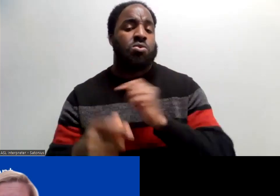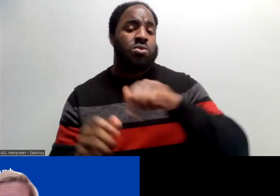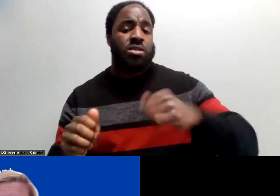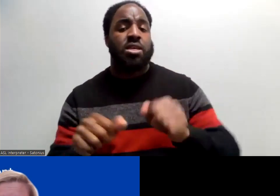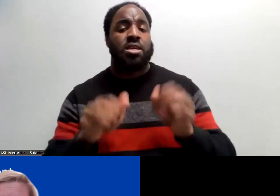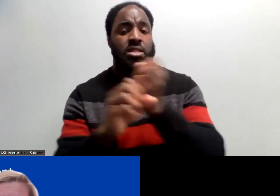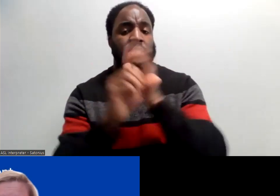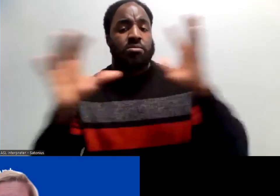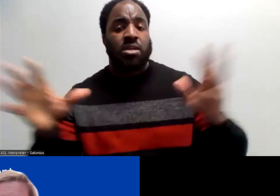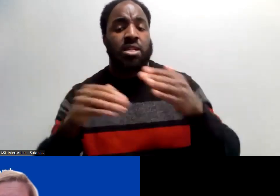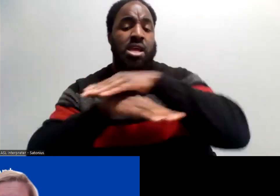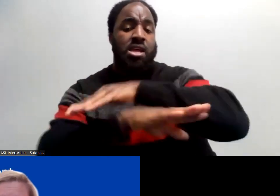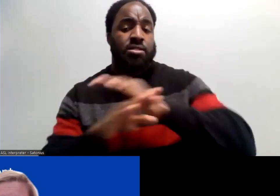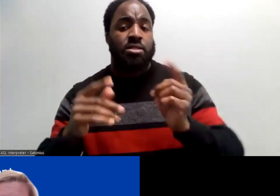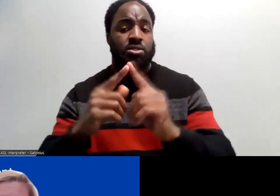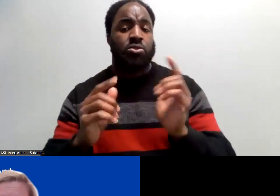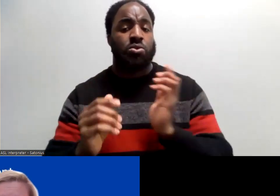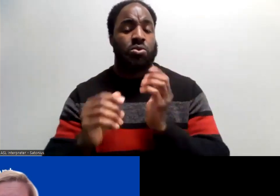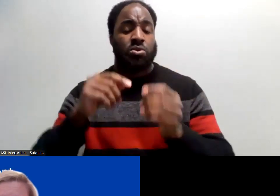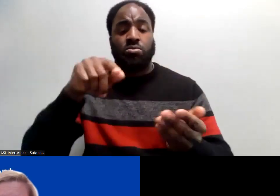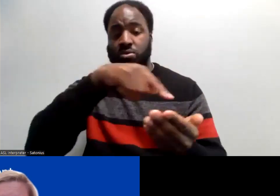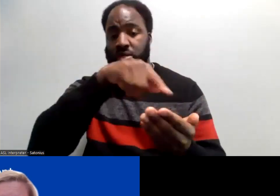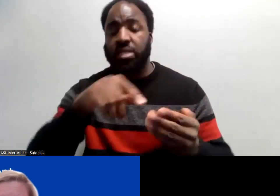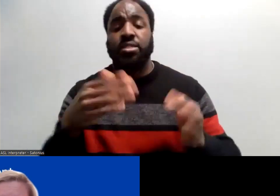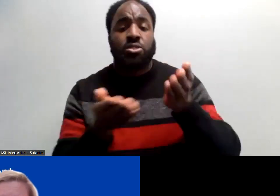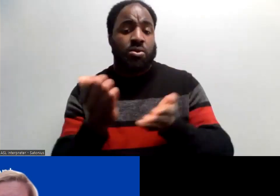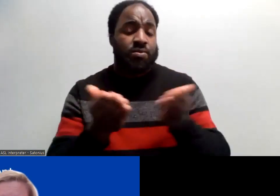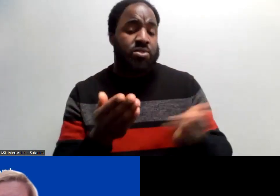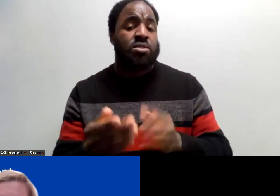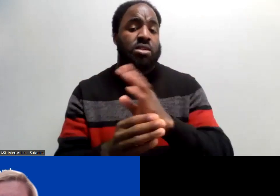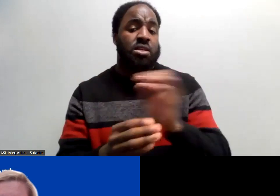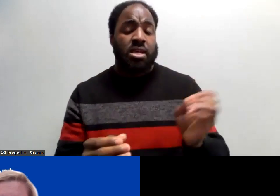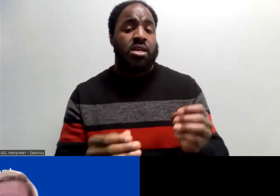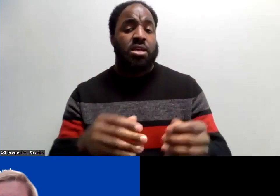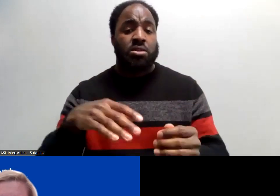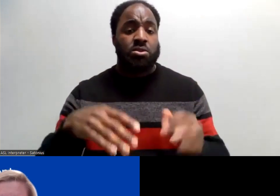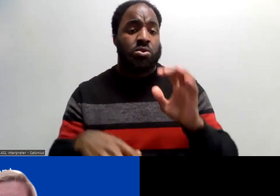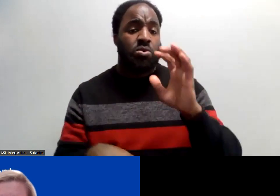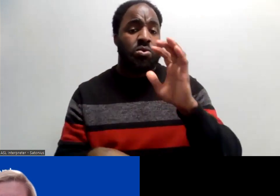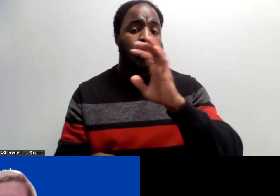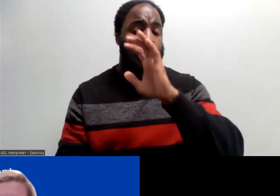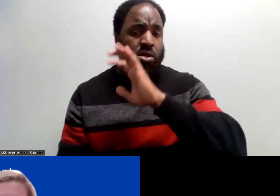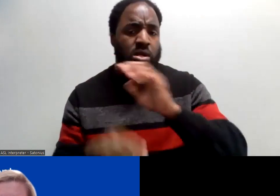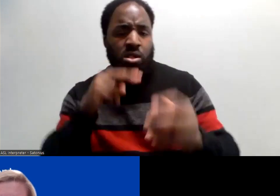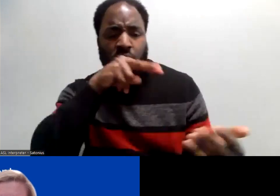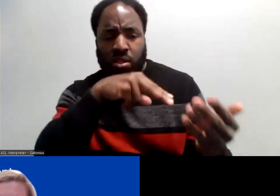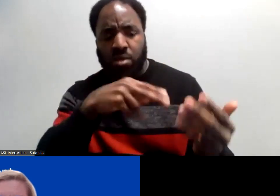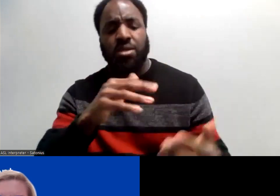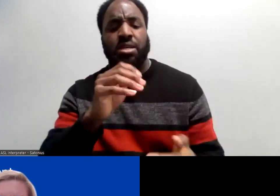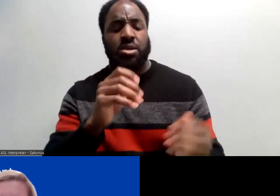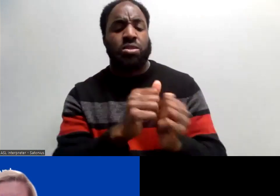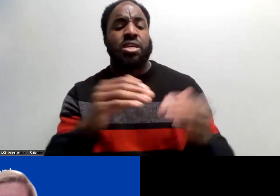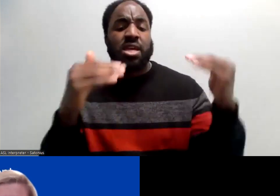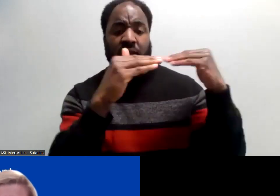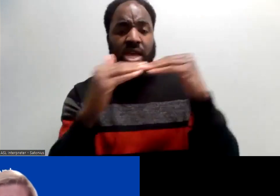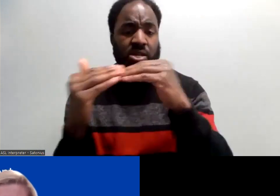expand access to these sorts of services and supports, and particularly looking at it with an equity lens to ensure